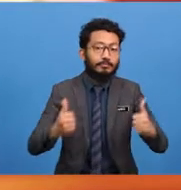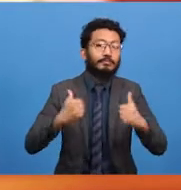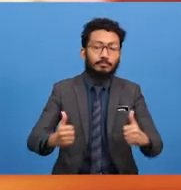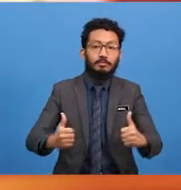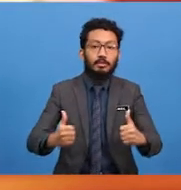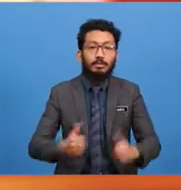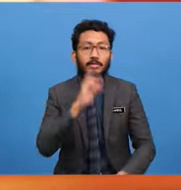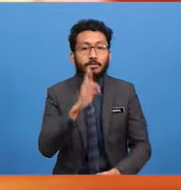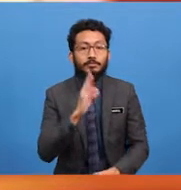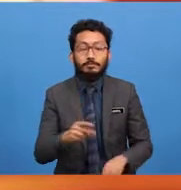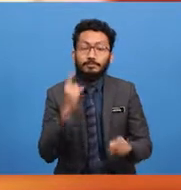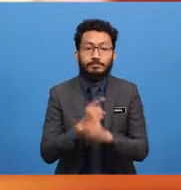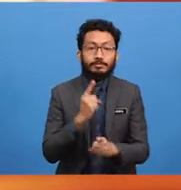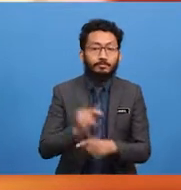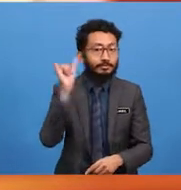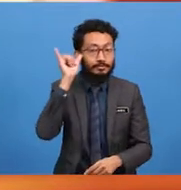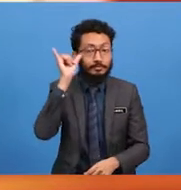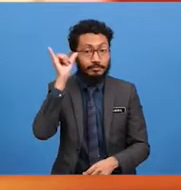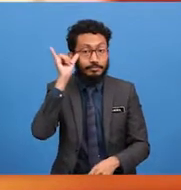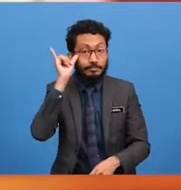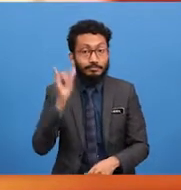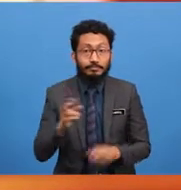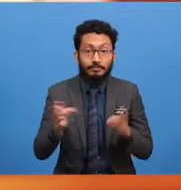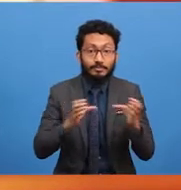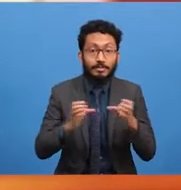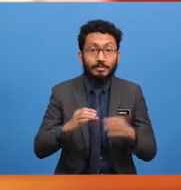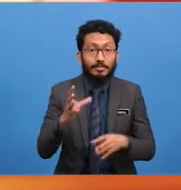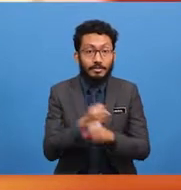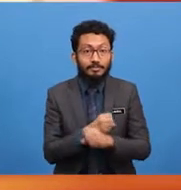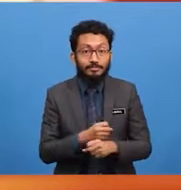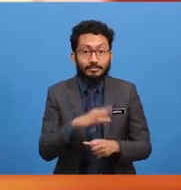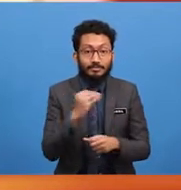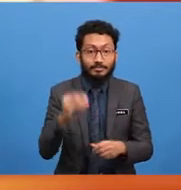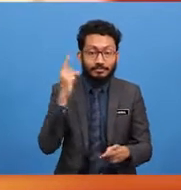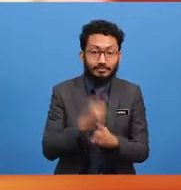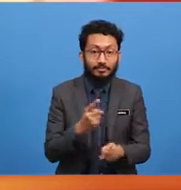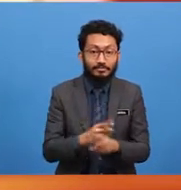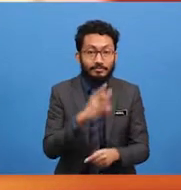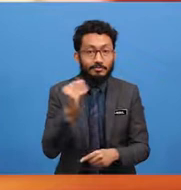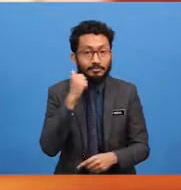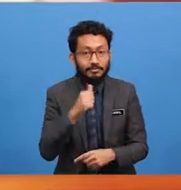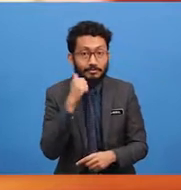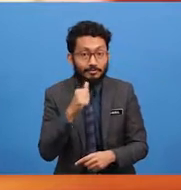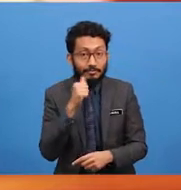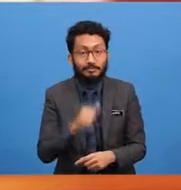Awesome! You are right, Yolo. Did you get them correct, boys and girls?